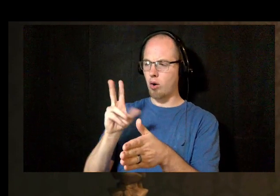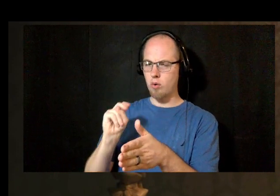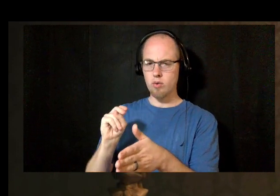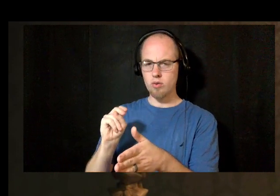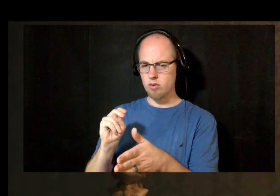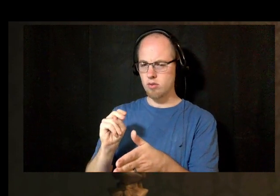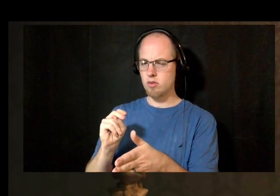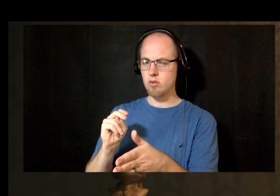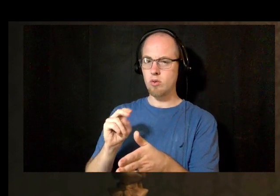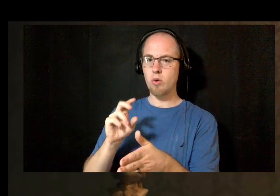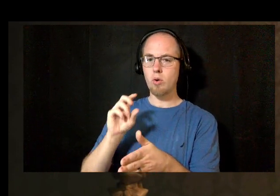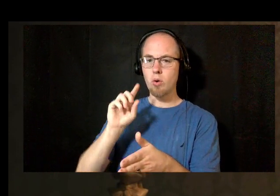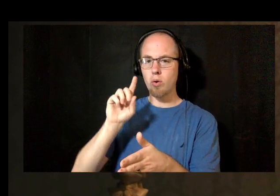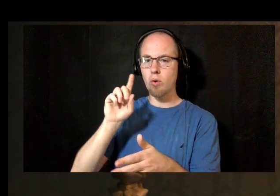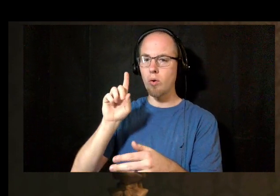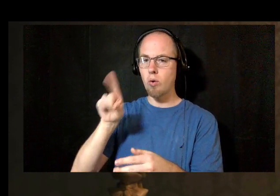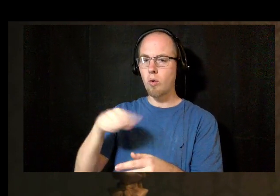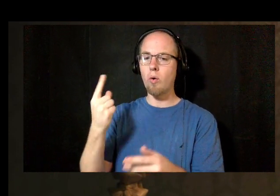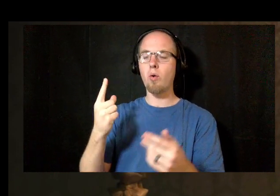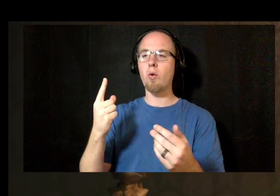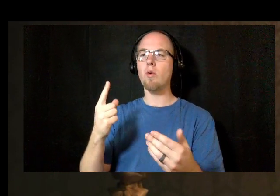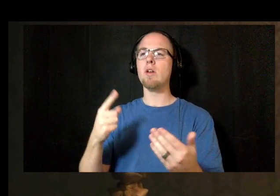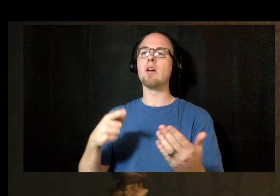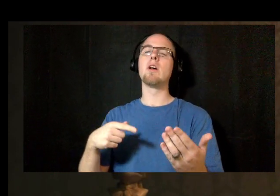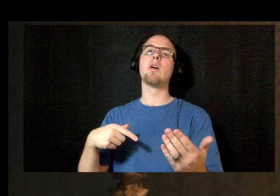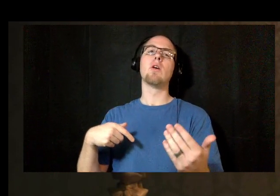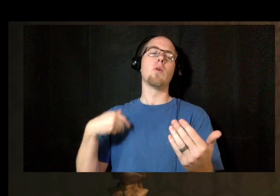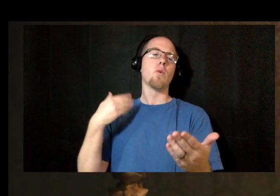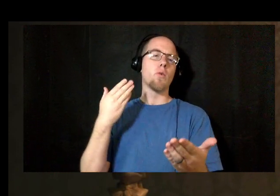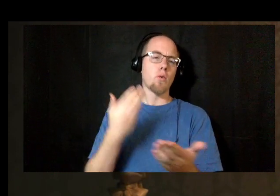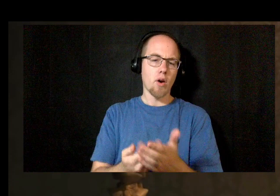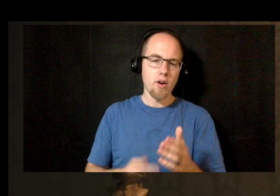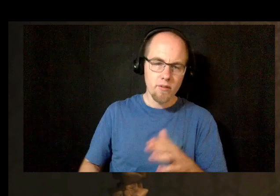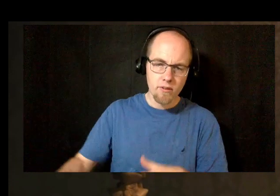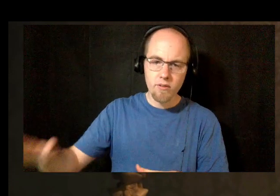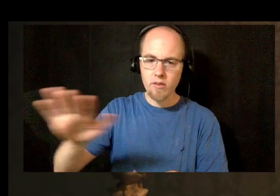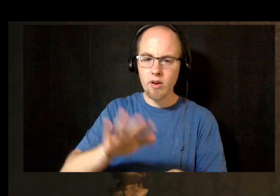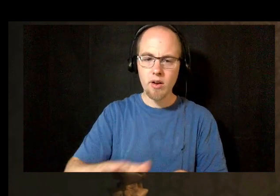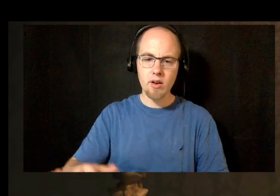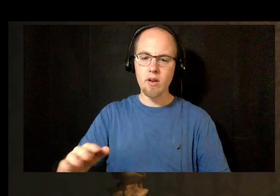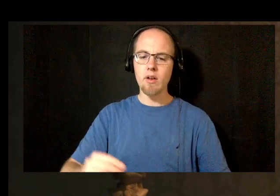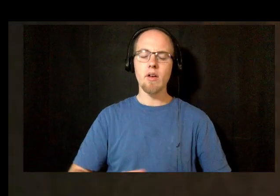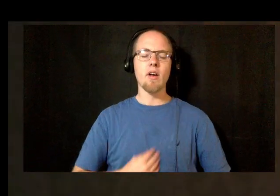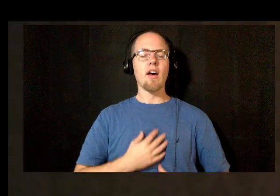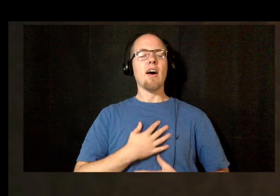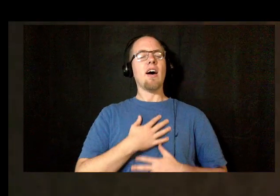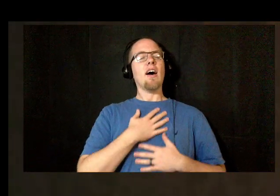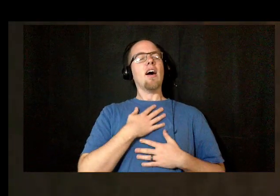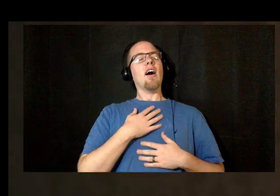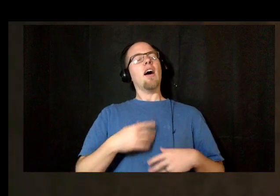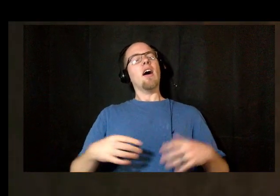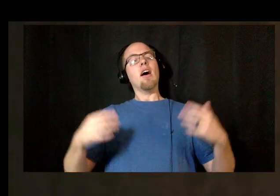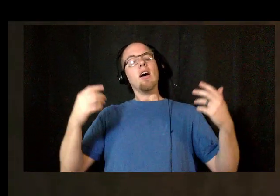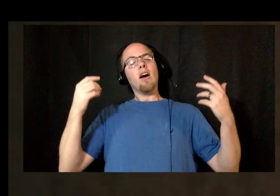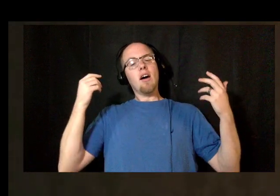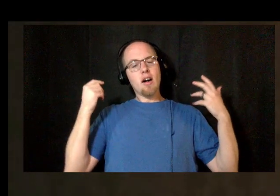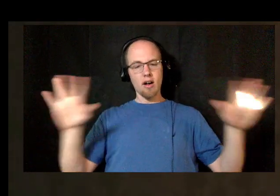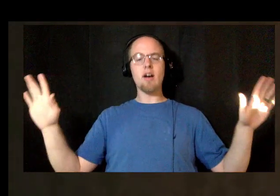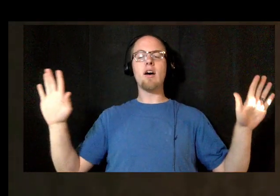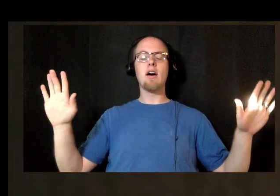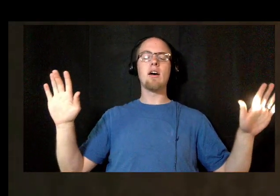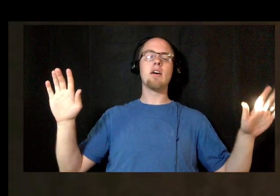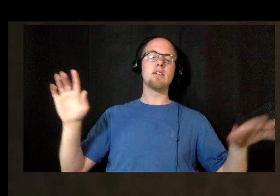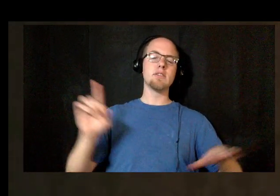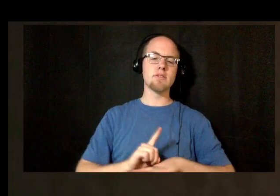Only to finally float above the field with the sweet relief of expiration and realise